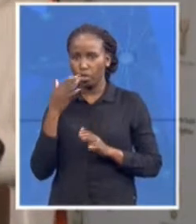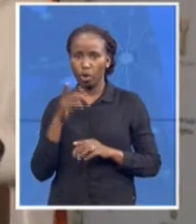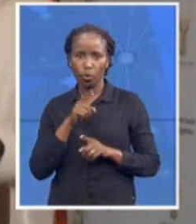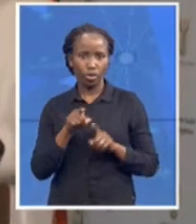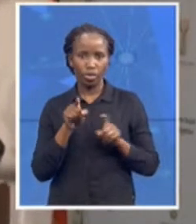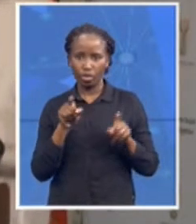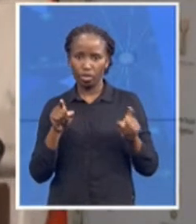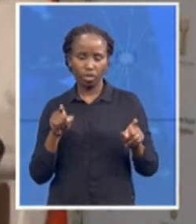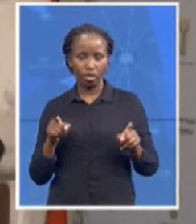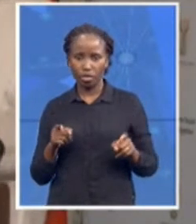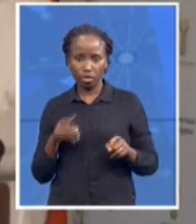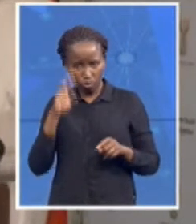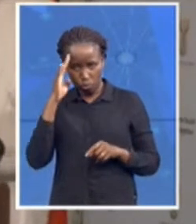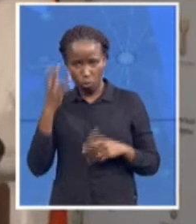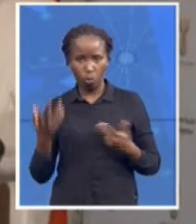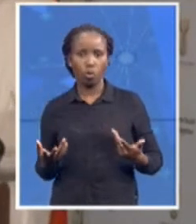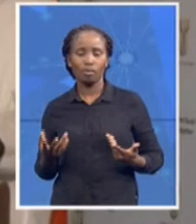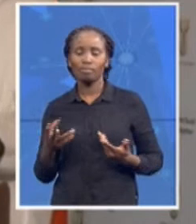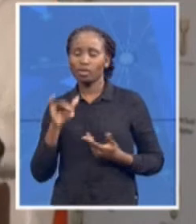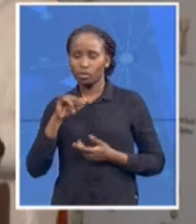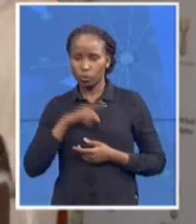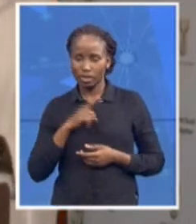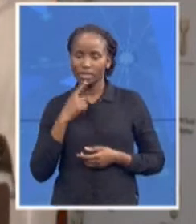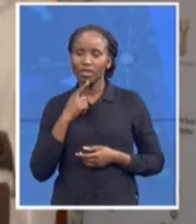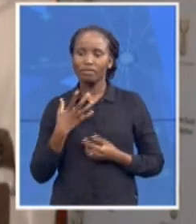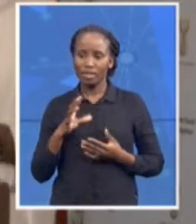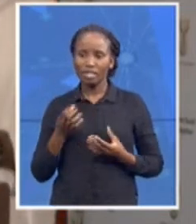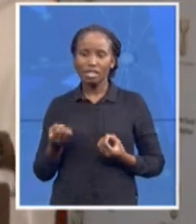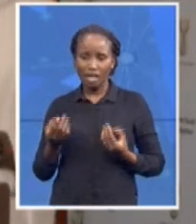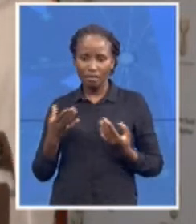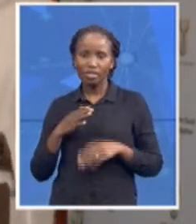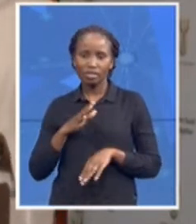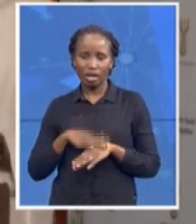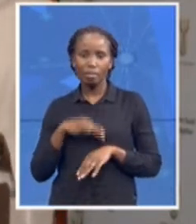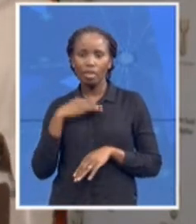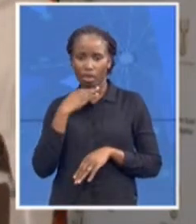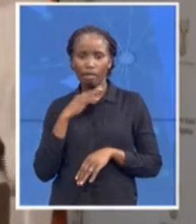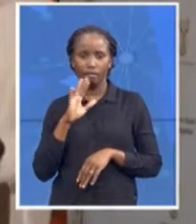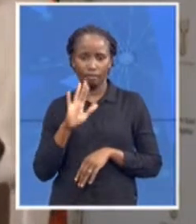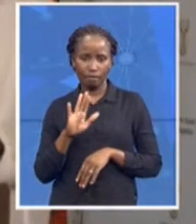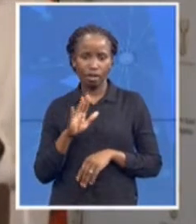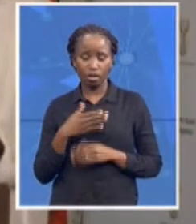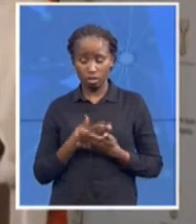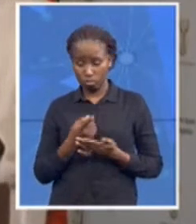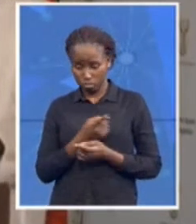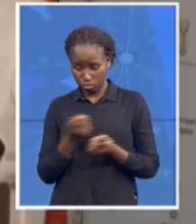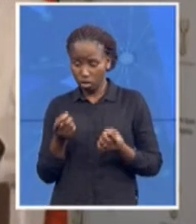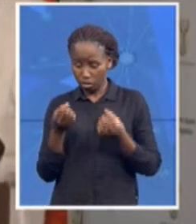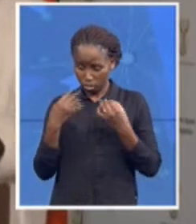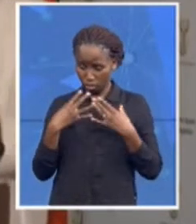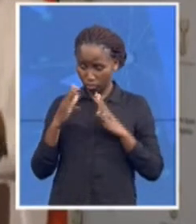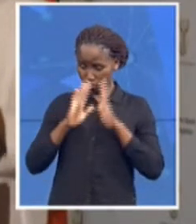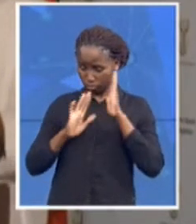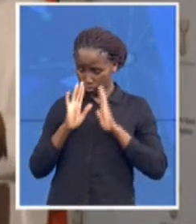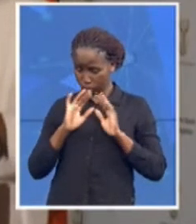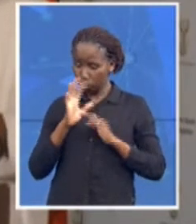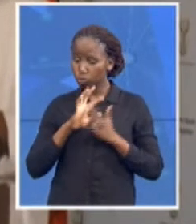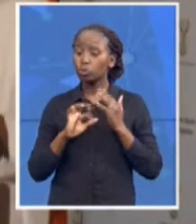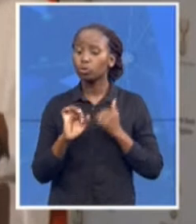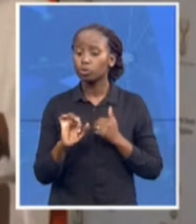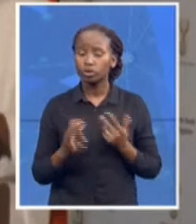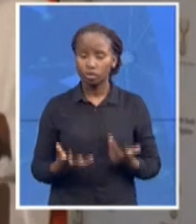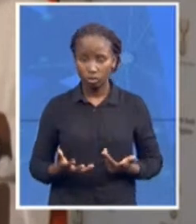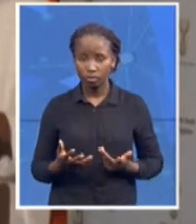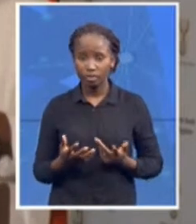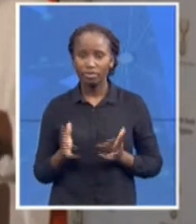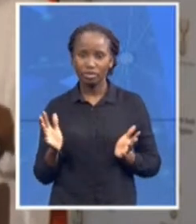time for them to give us their side of the story, and from there we will then be